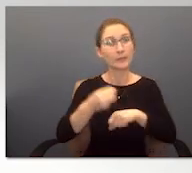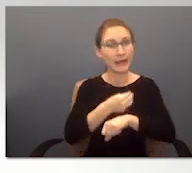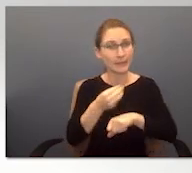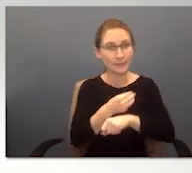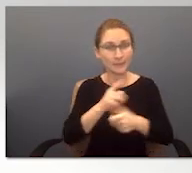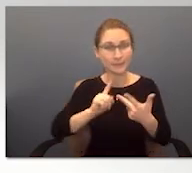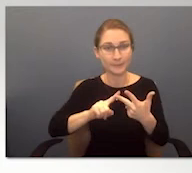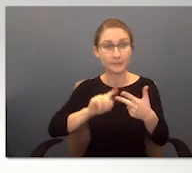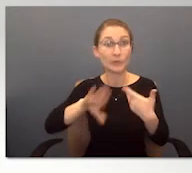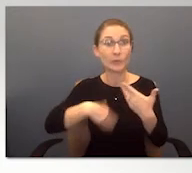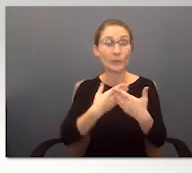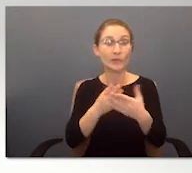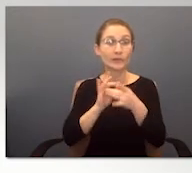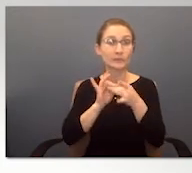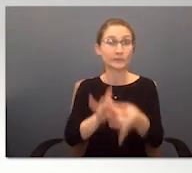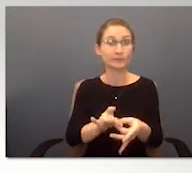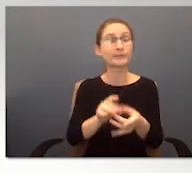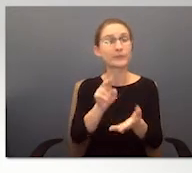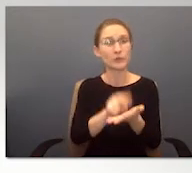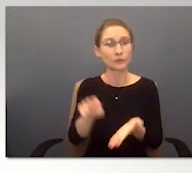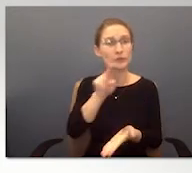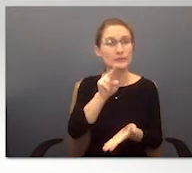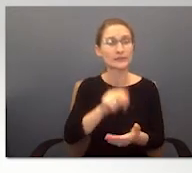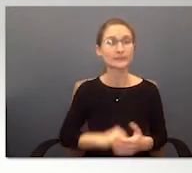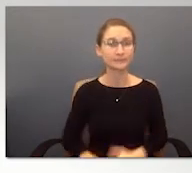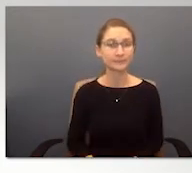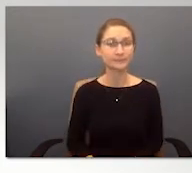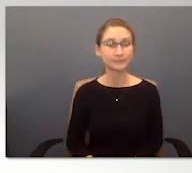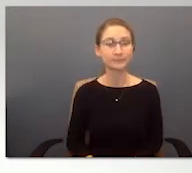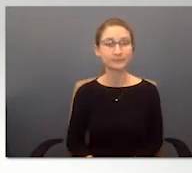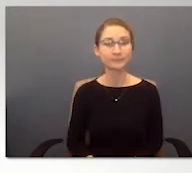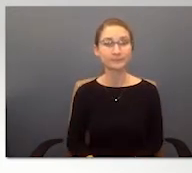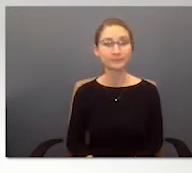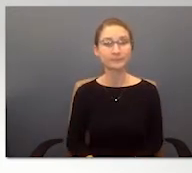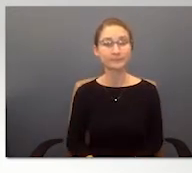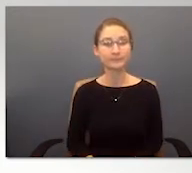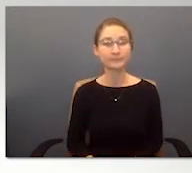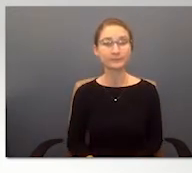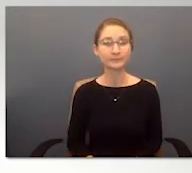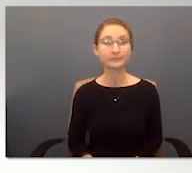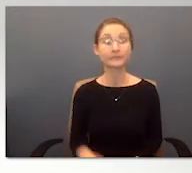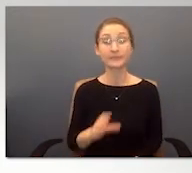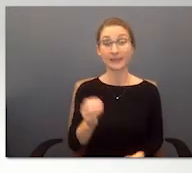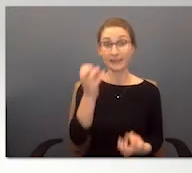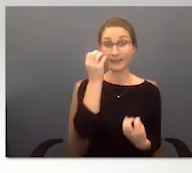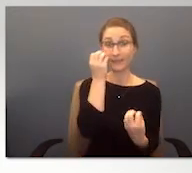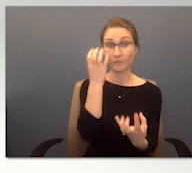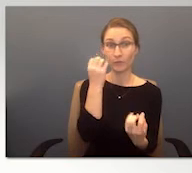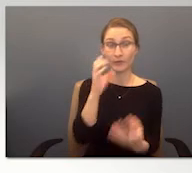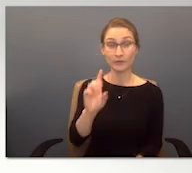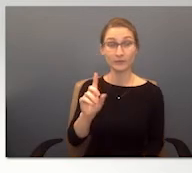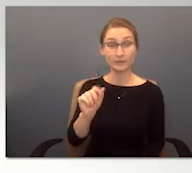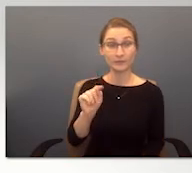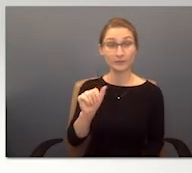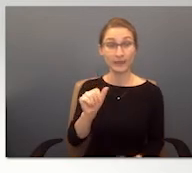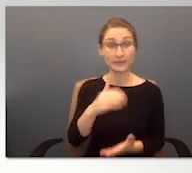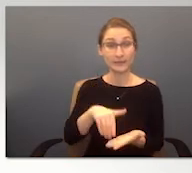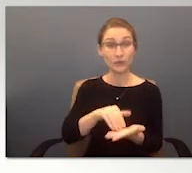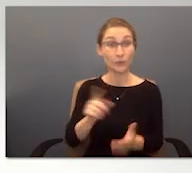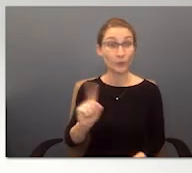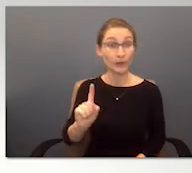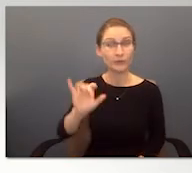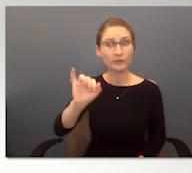in Miami, all associated with the major universities in those areas. And then our Poison Information Data Center is housed